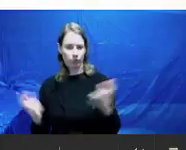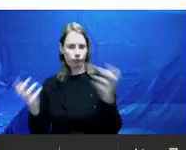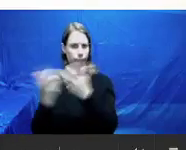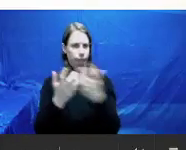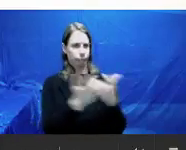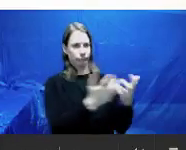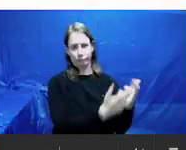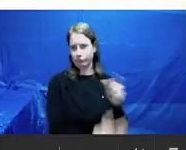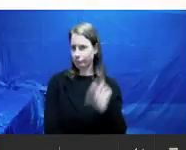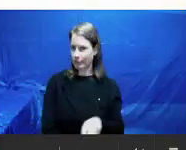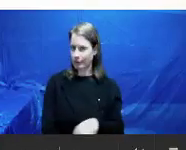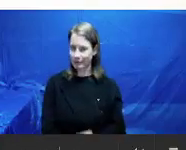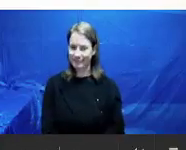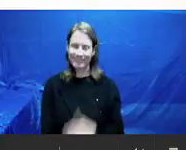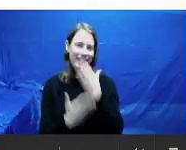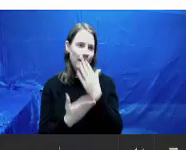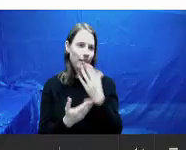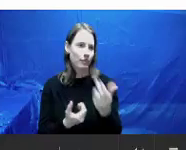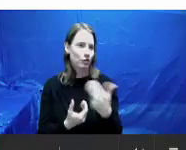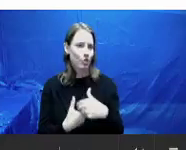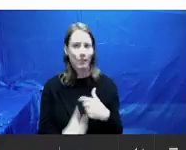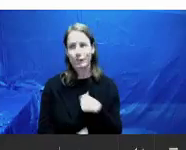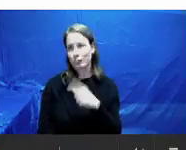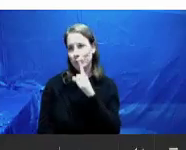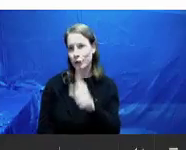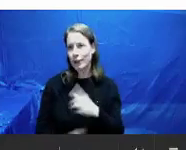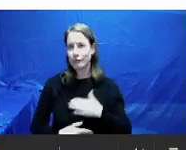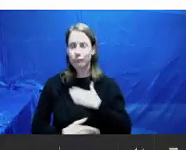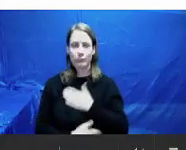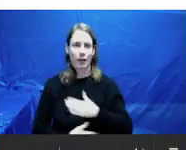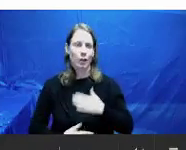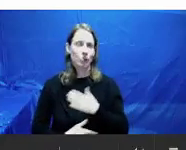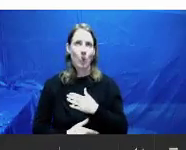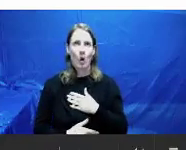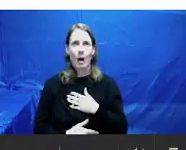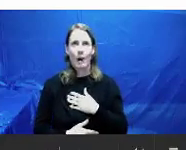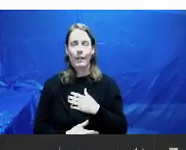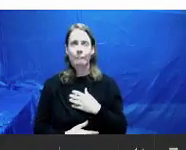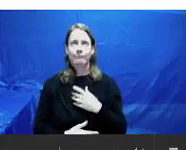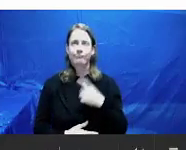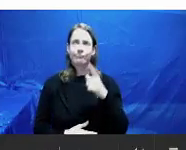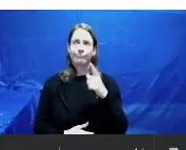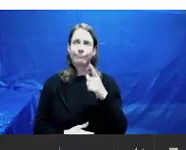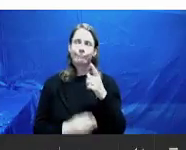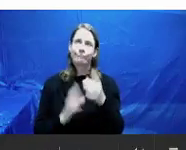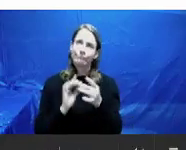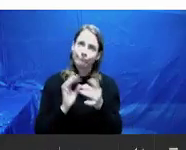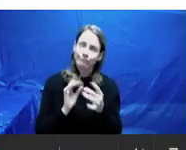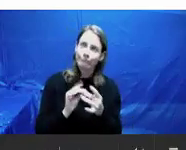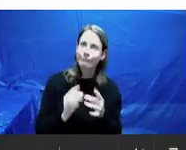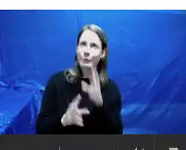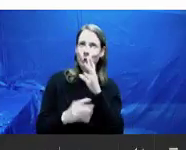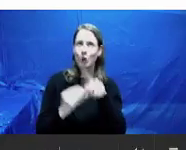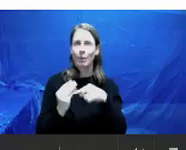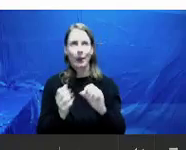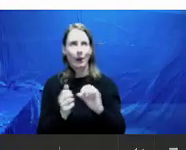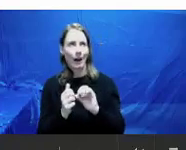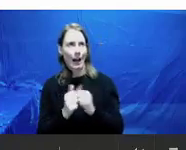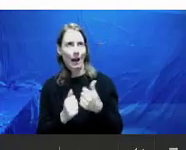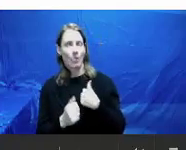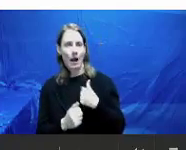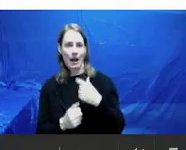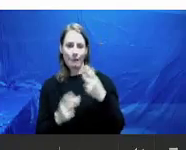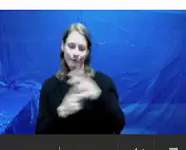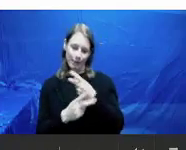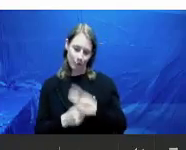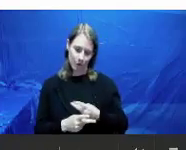able to unpack my thinking and share my teacher voice in trying to make sense of all of this Common Core work.